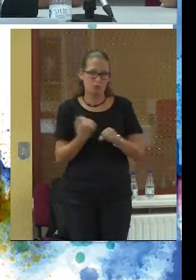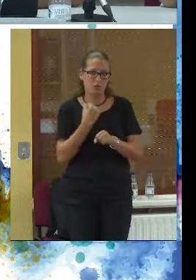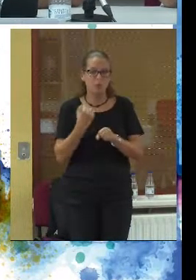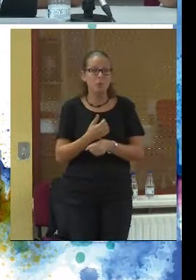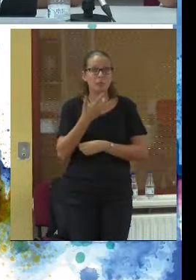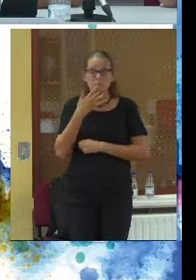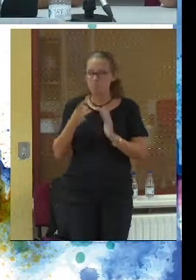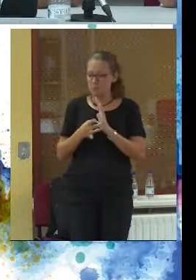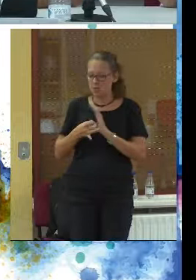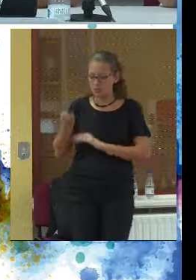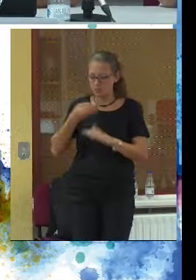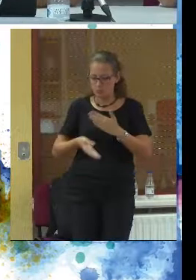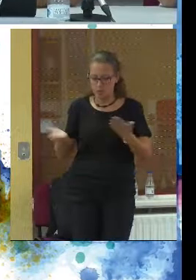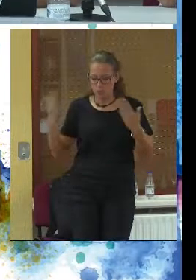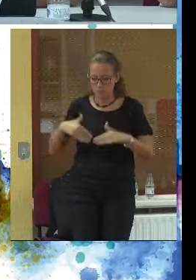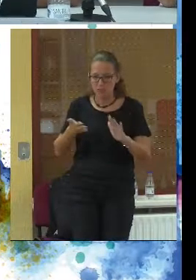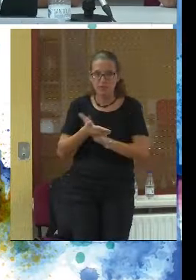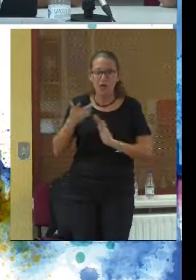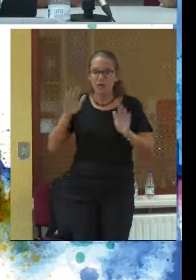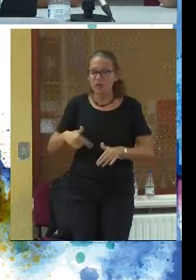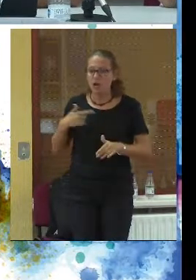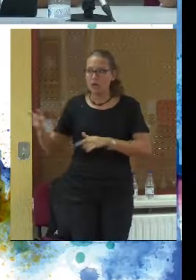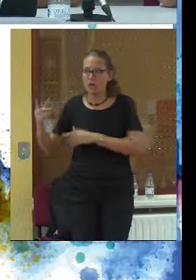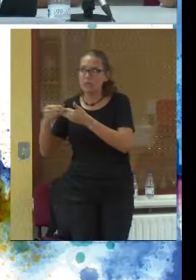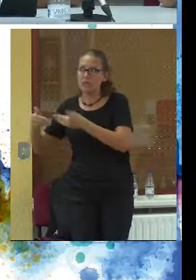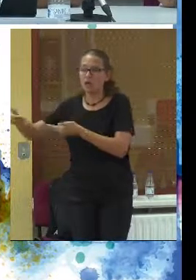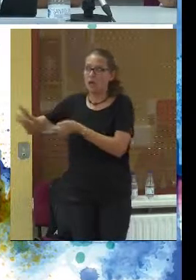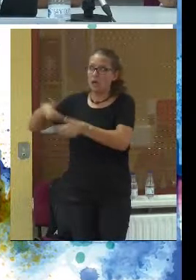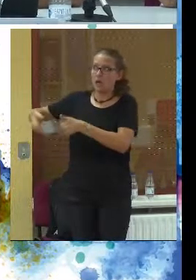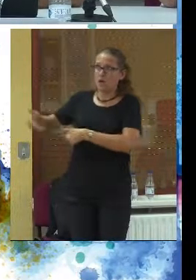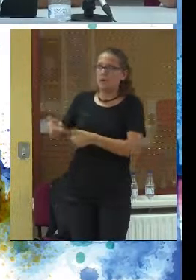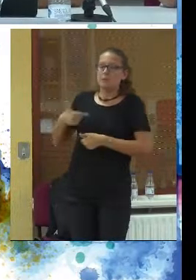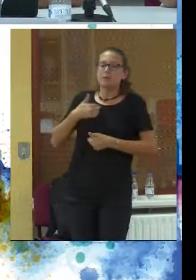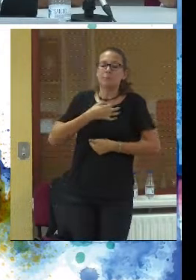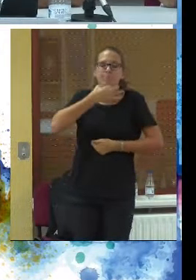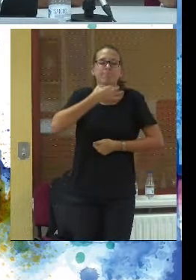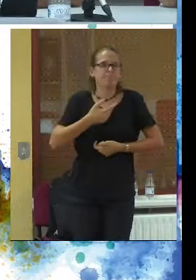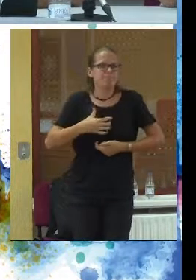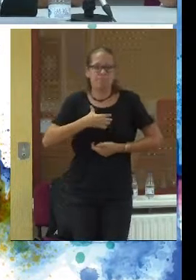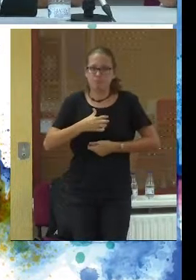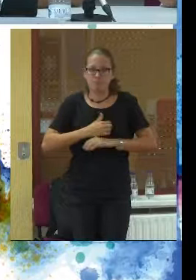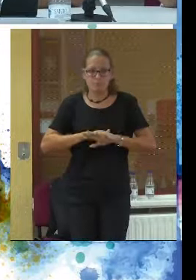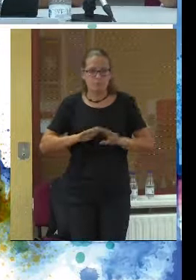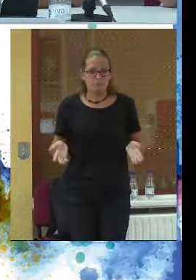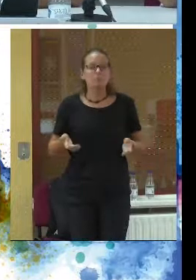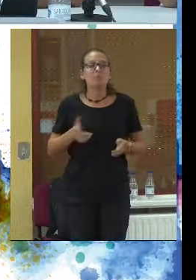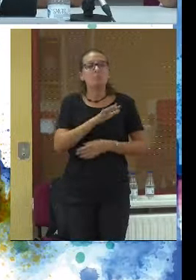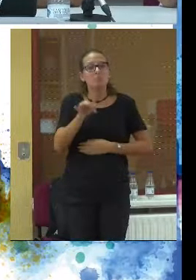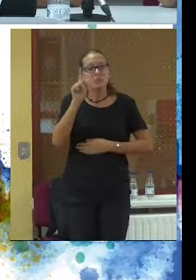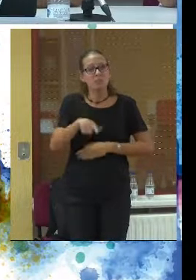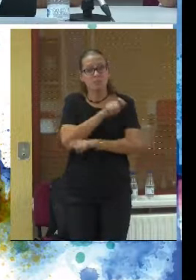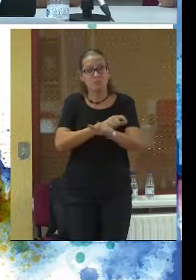job places. We had to be accessible, greater empowerment of